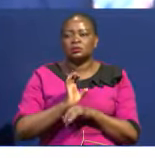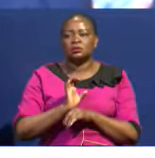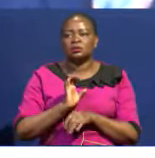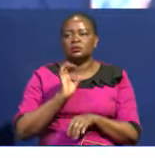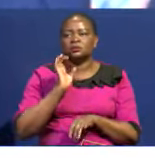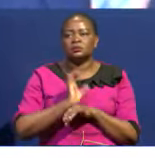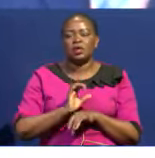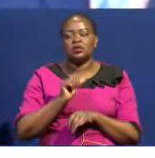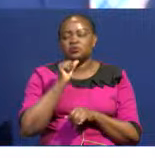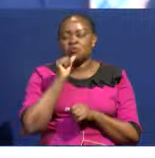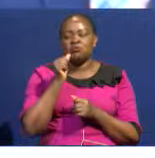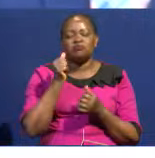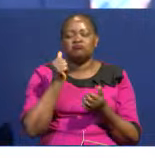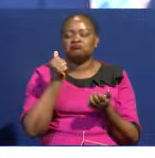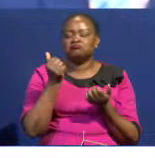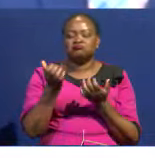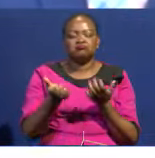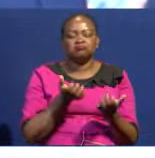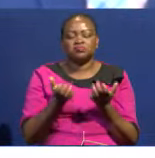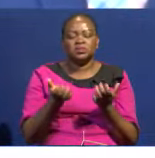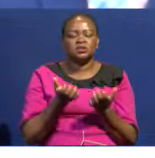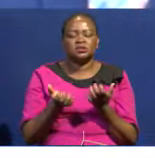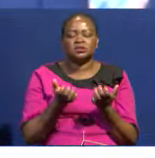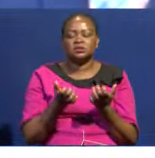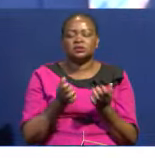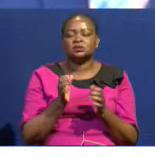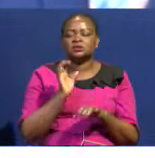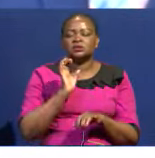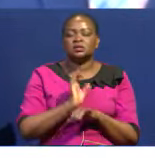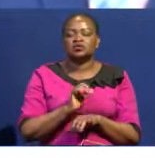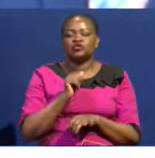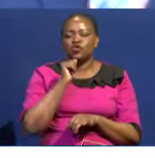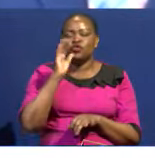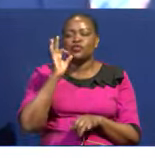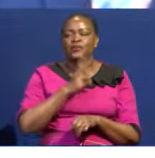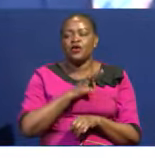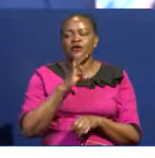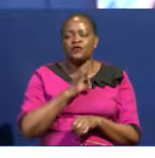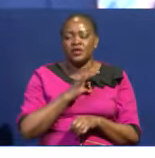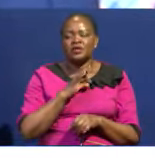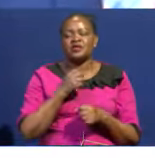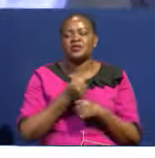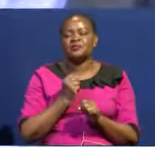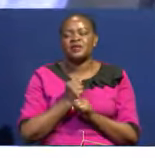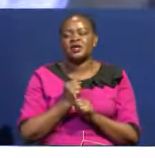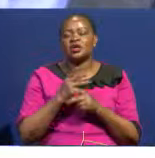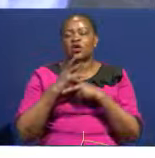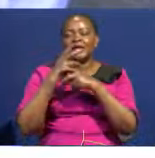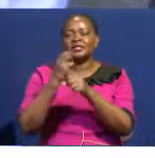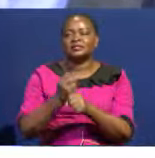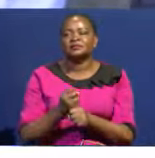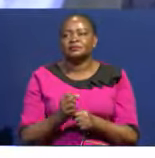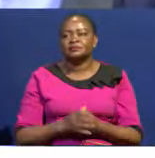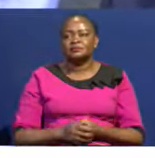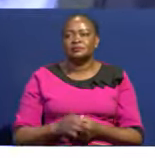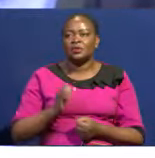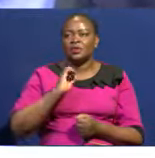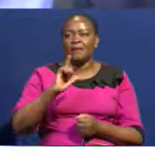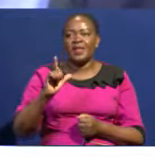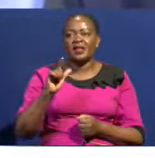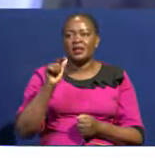haifanyi biashara. Kanisa is a non-profit making organization. The bill in